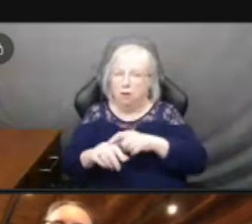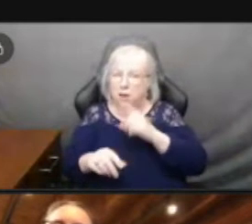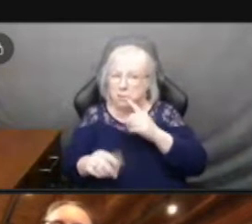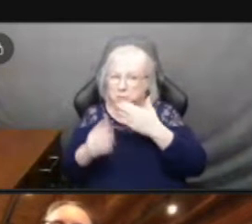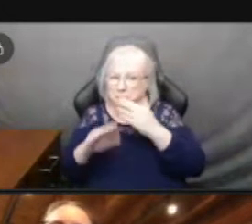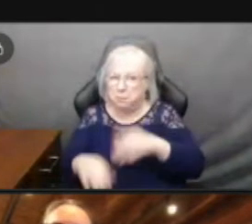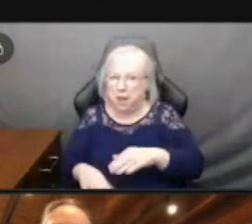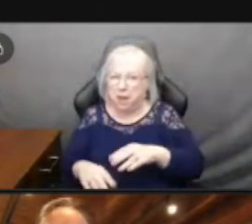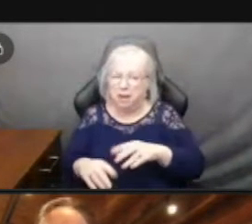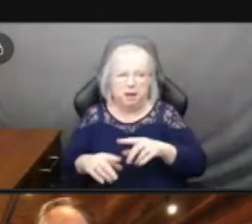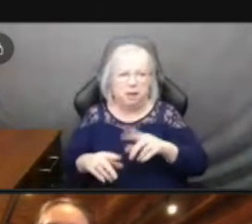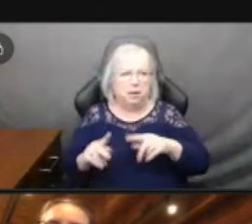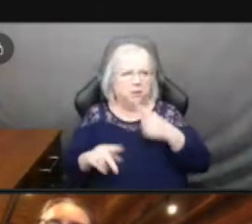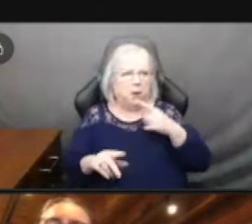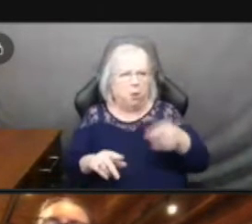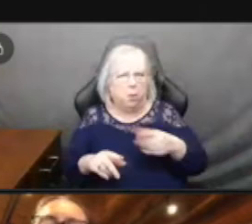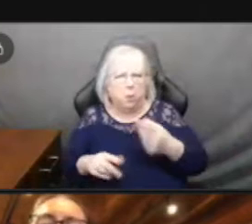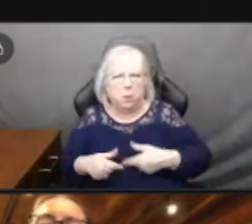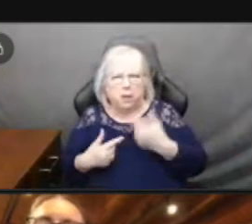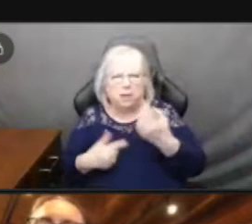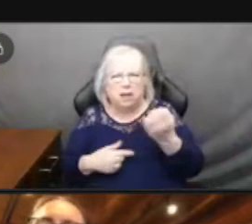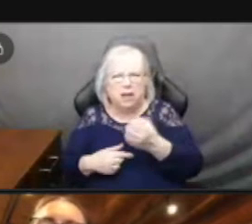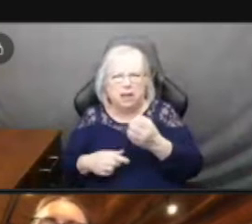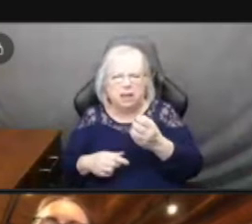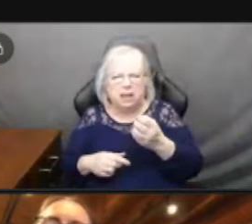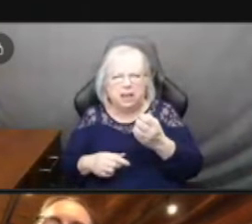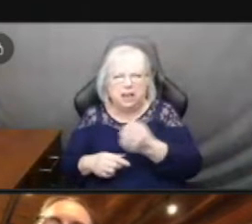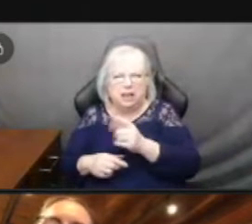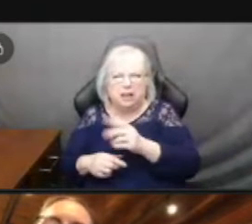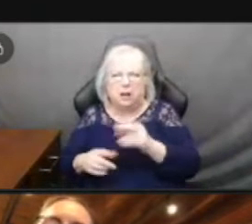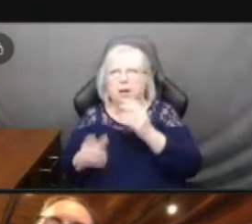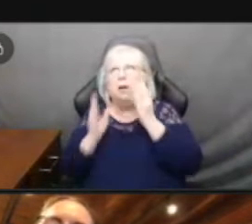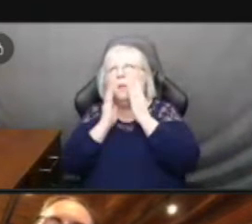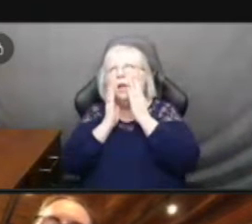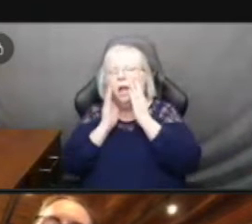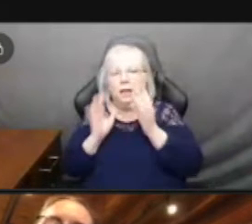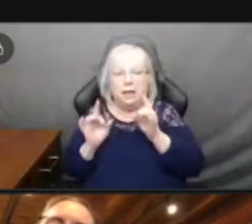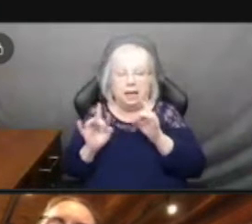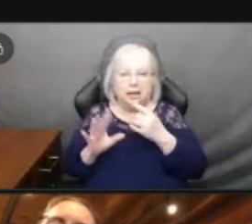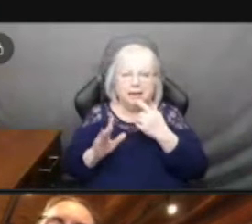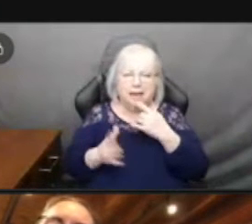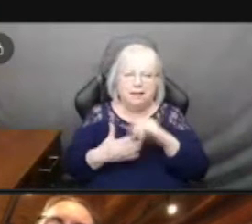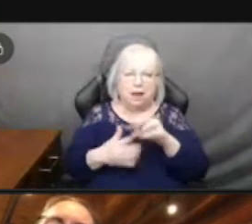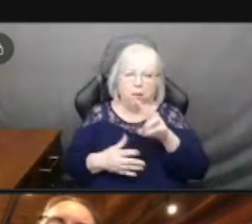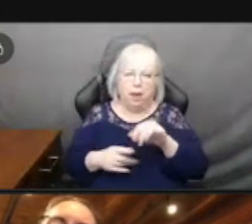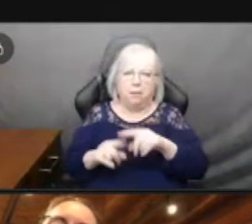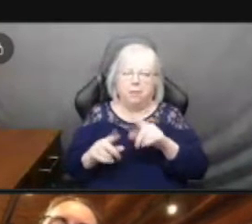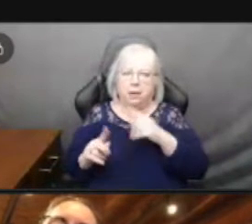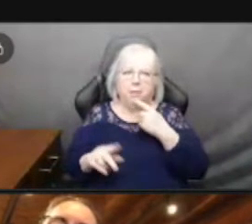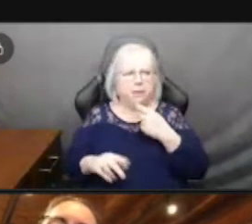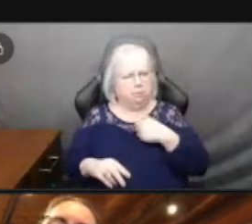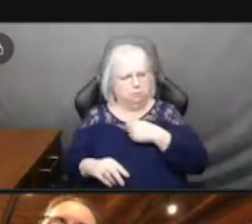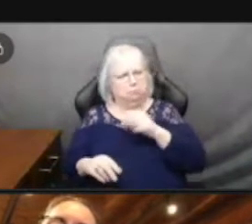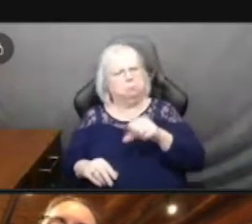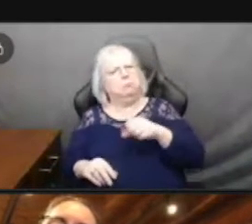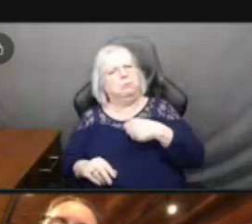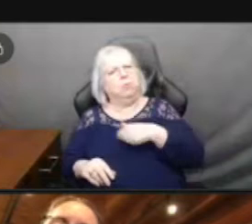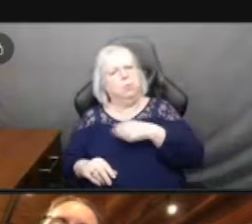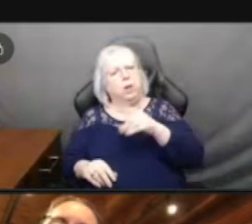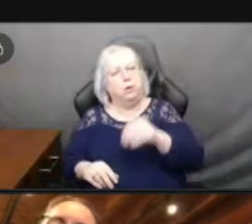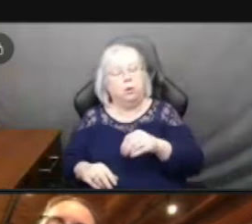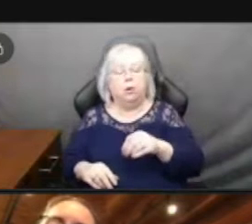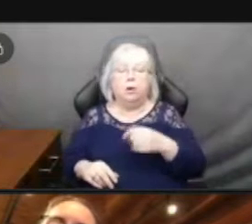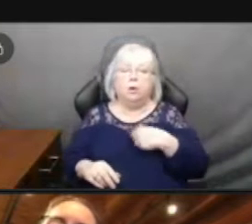said, "You live in East Little Rock? Oh my God." And I hate to say it that way, but they did. And I said, yes, we do. So anyway, we've